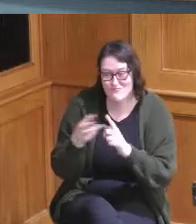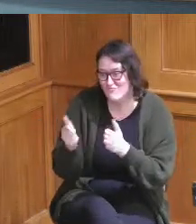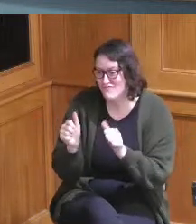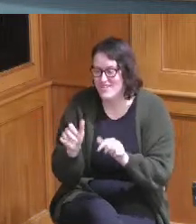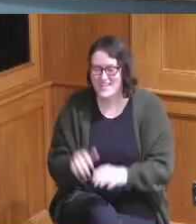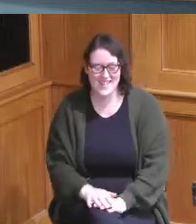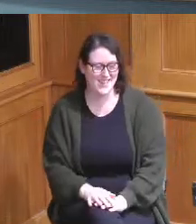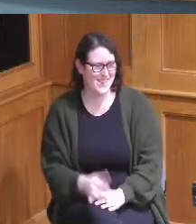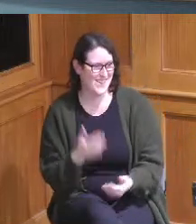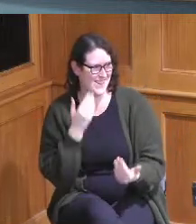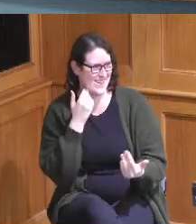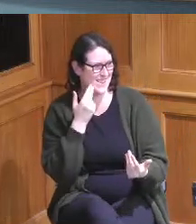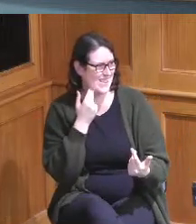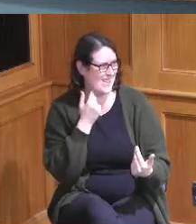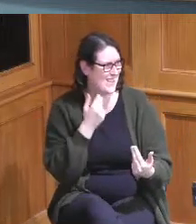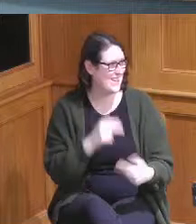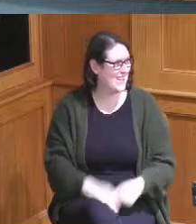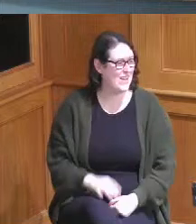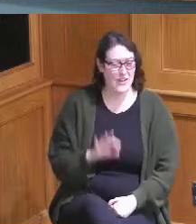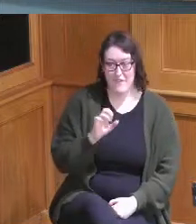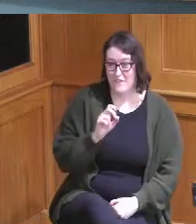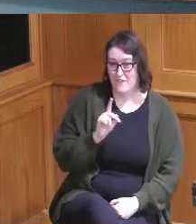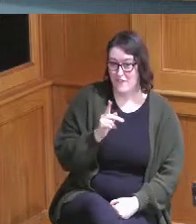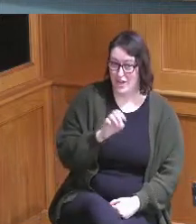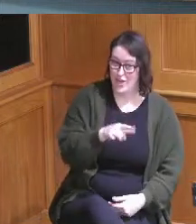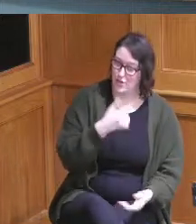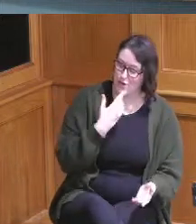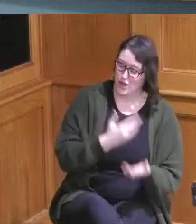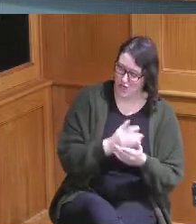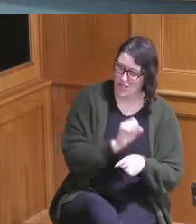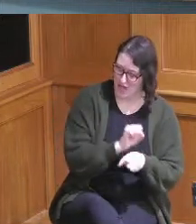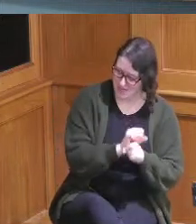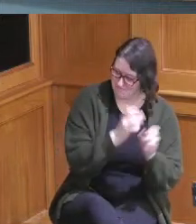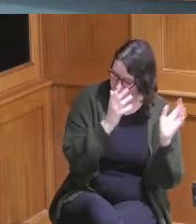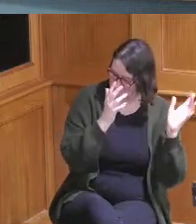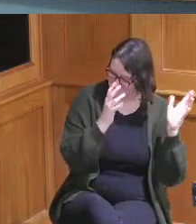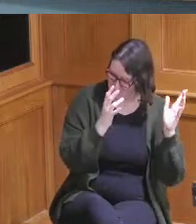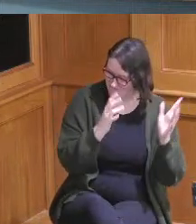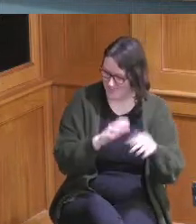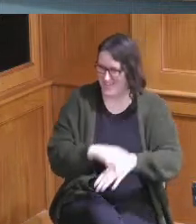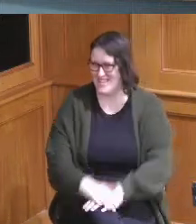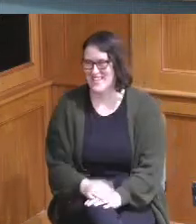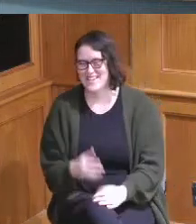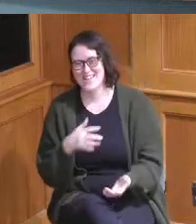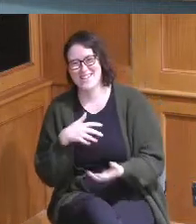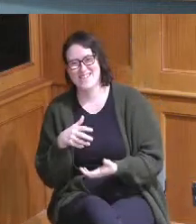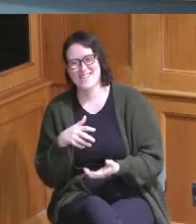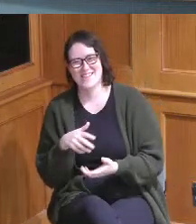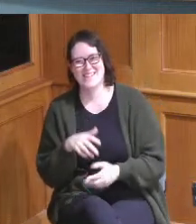Right. So Frankie's doing a good job, Frankie. Posting these things.